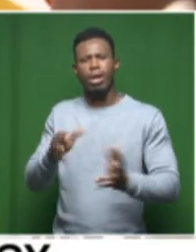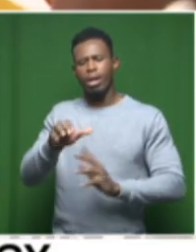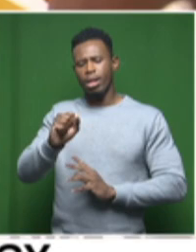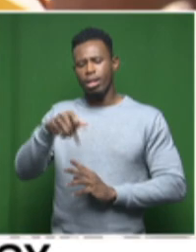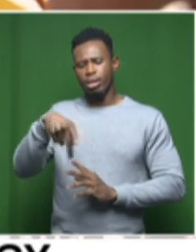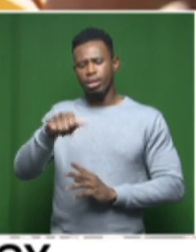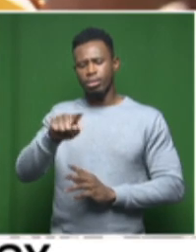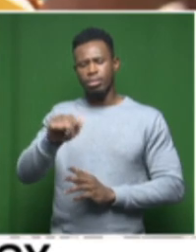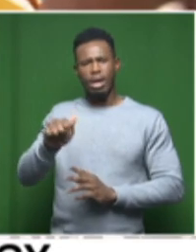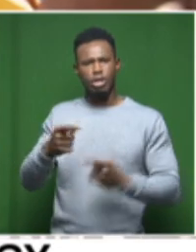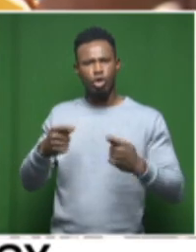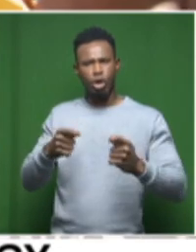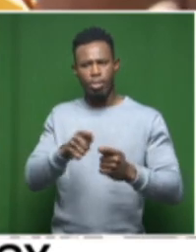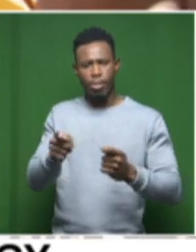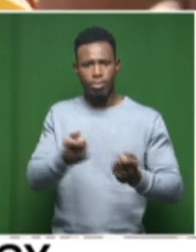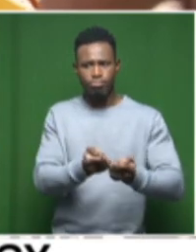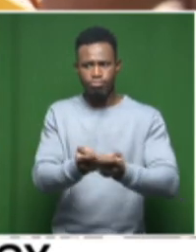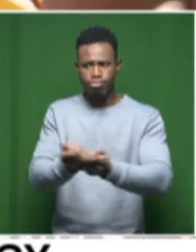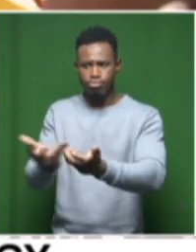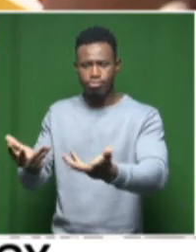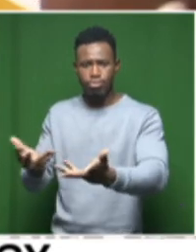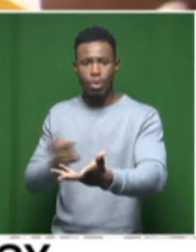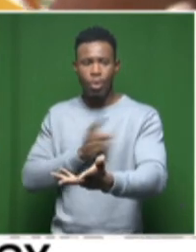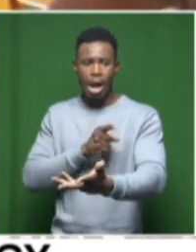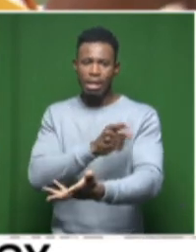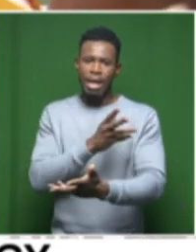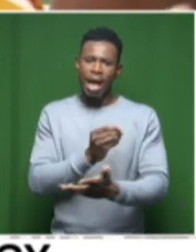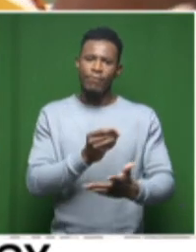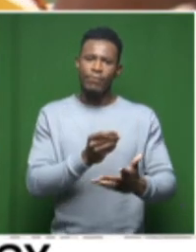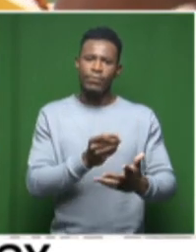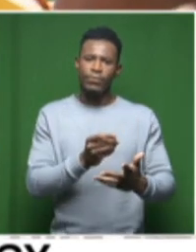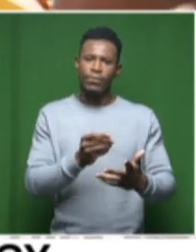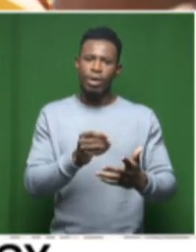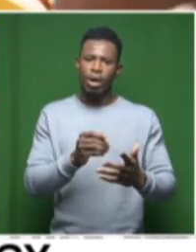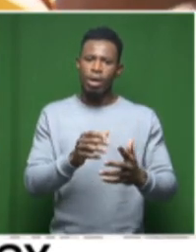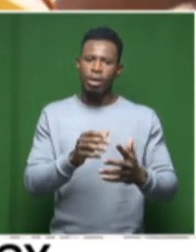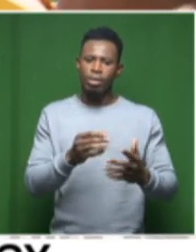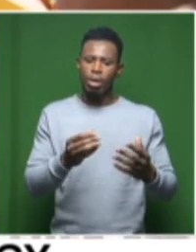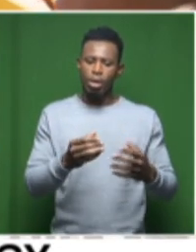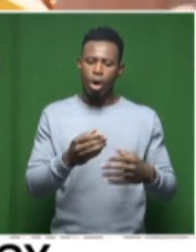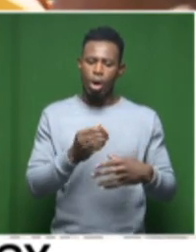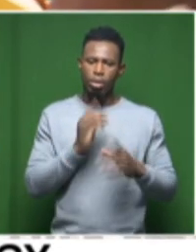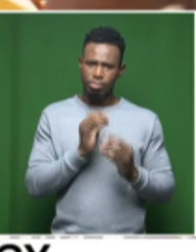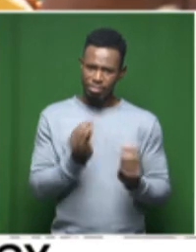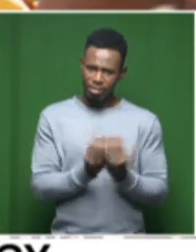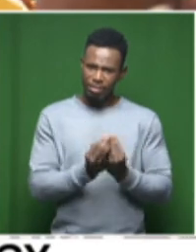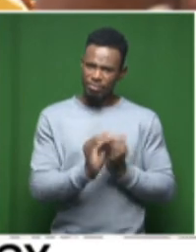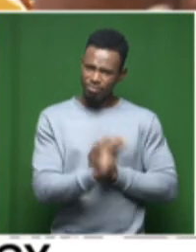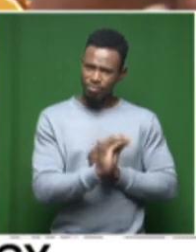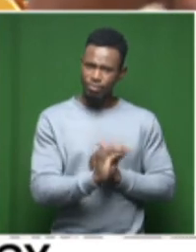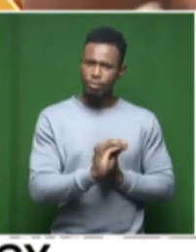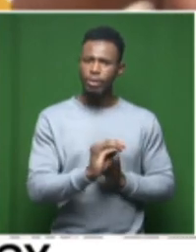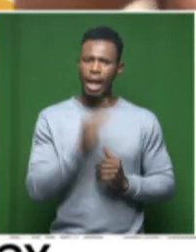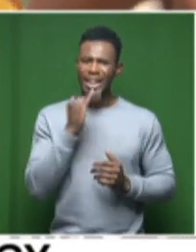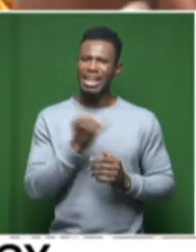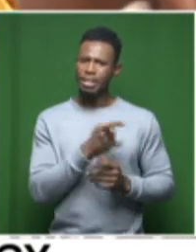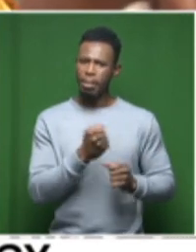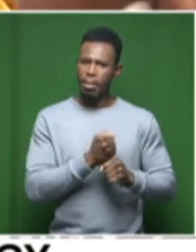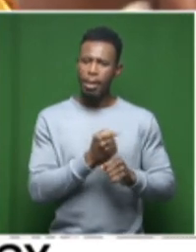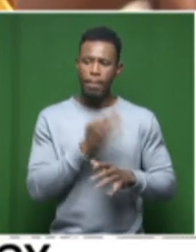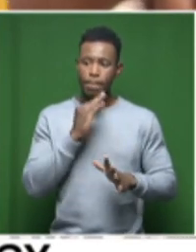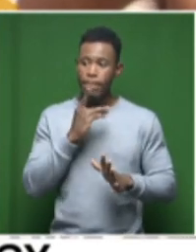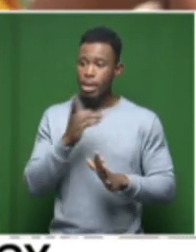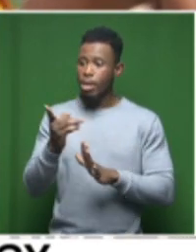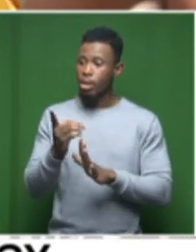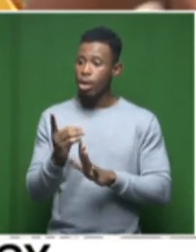of scale and creating a data wholesale market, he's able to take orders, deal with the collection and delivery from a